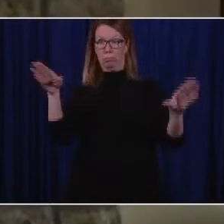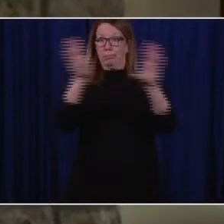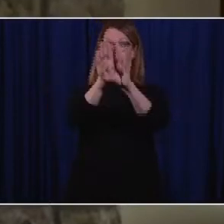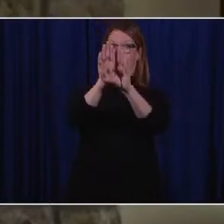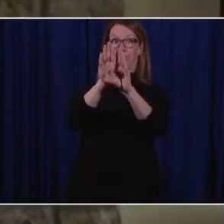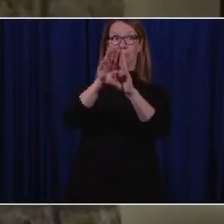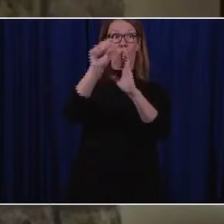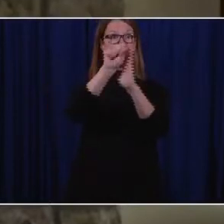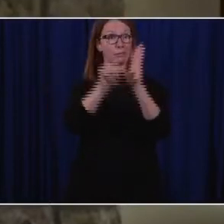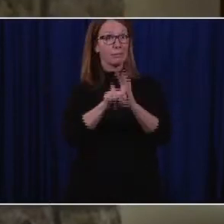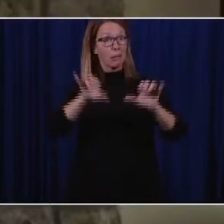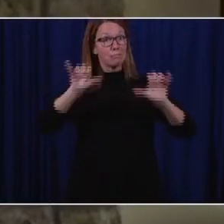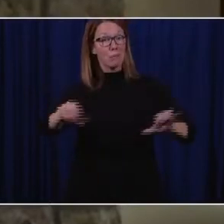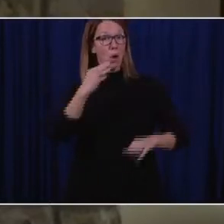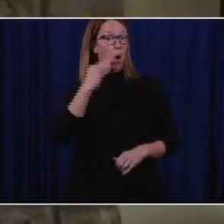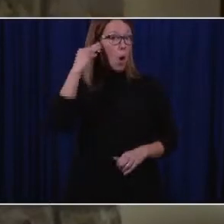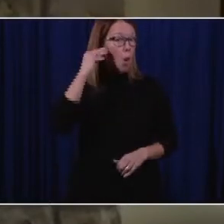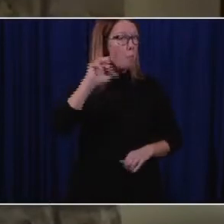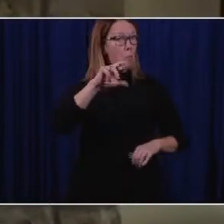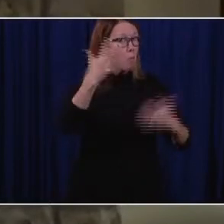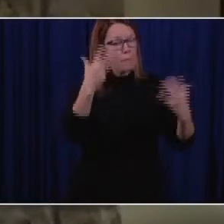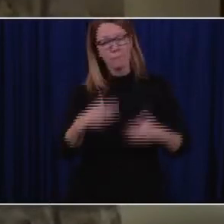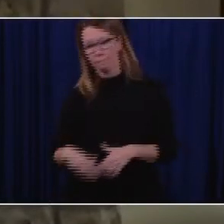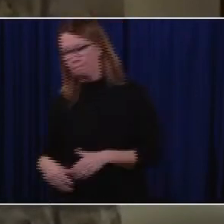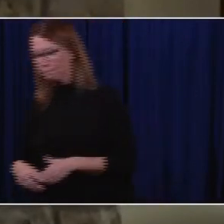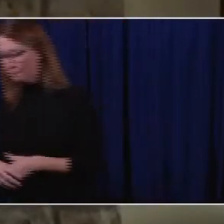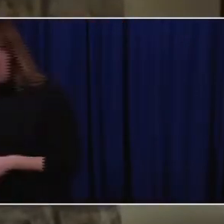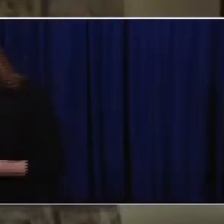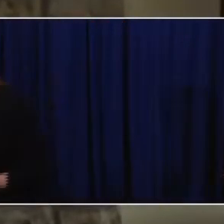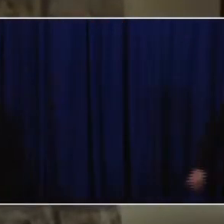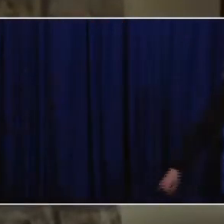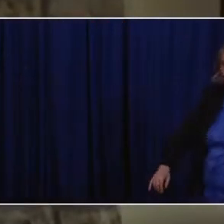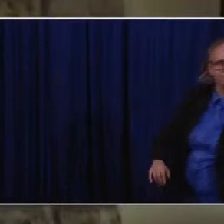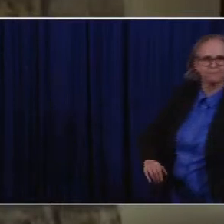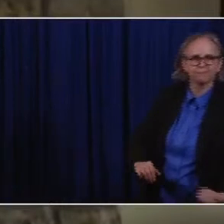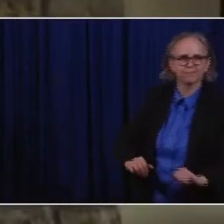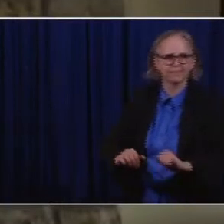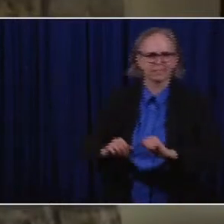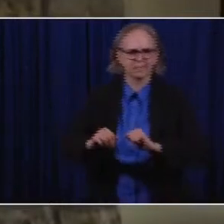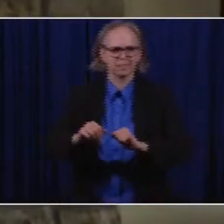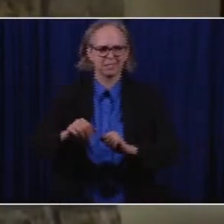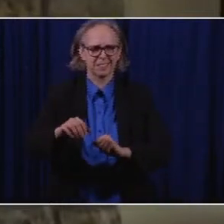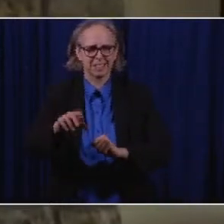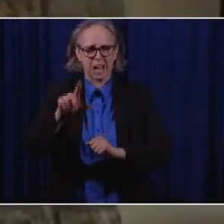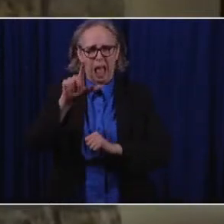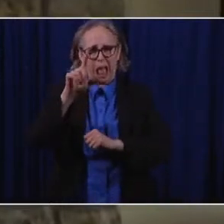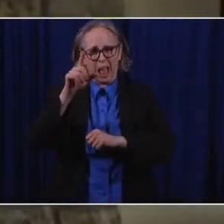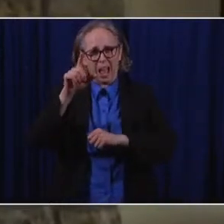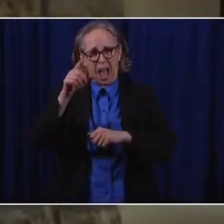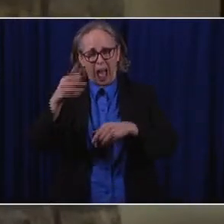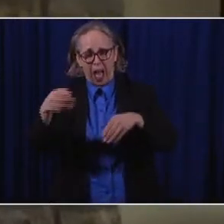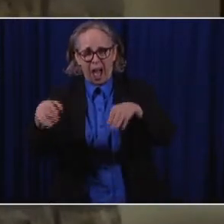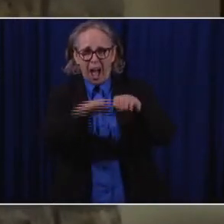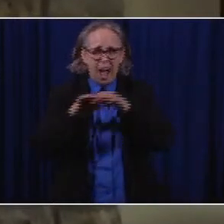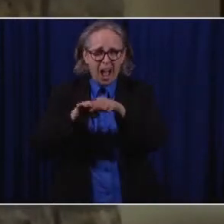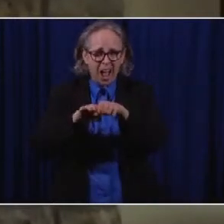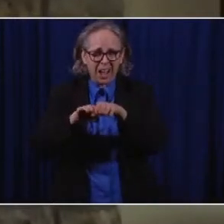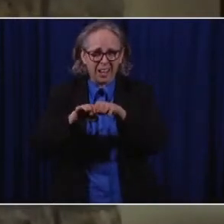Ohioans? No, not a lockdown, but I tell you, that data point,